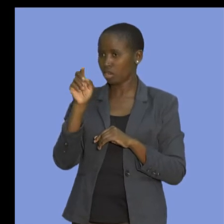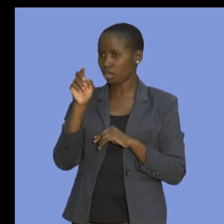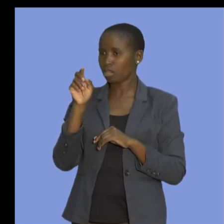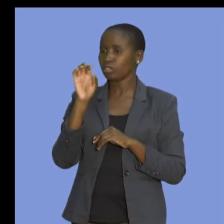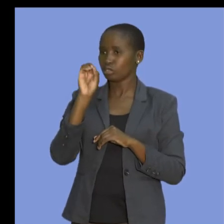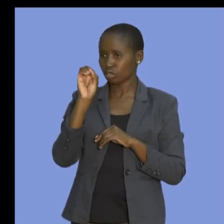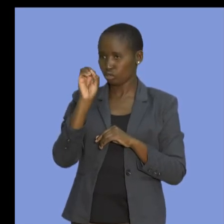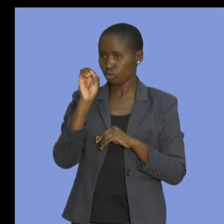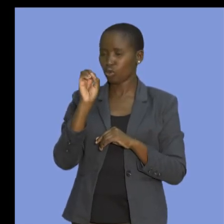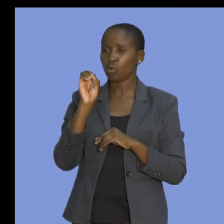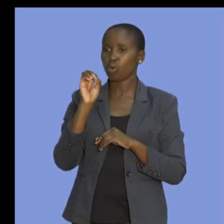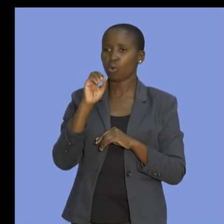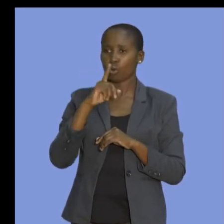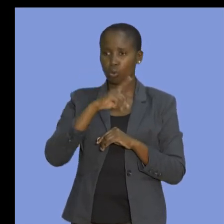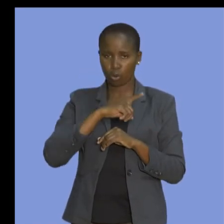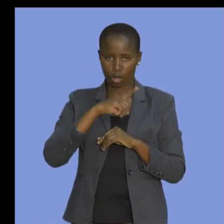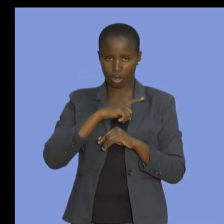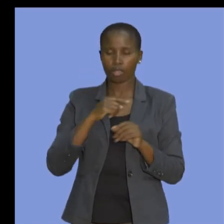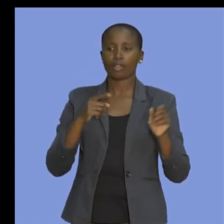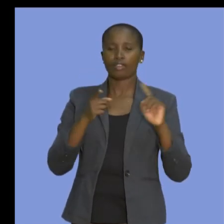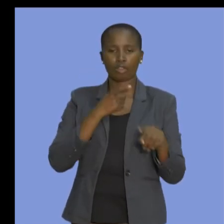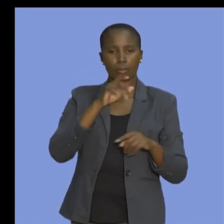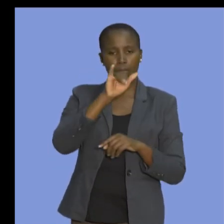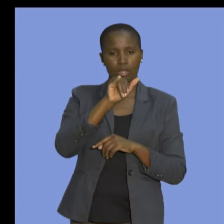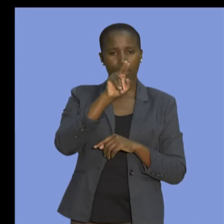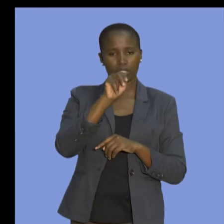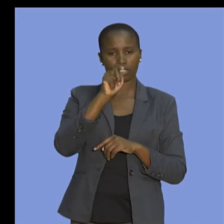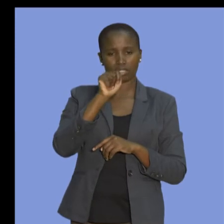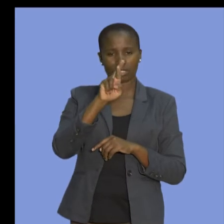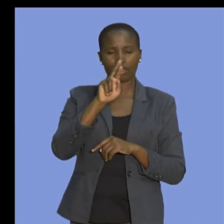falls in the interval 0 to 19. Can I find another